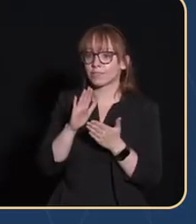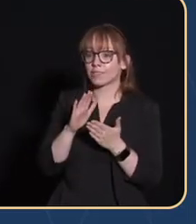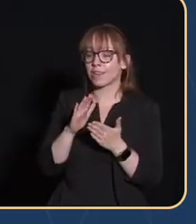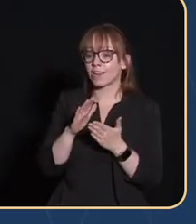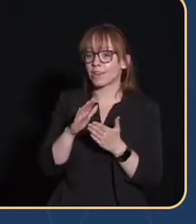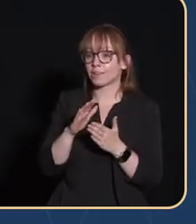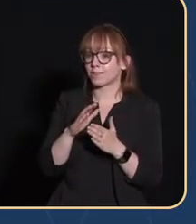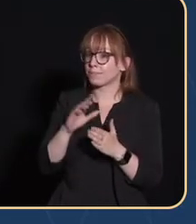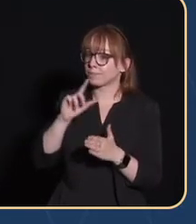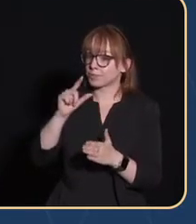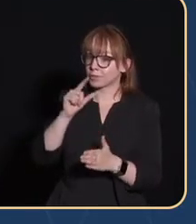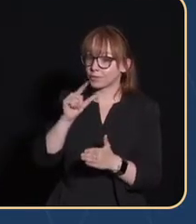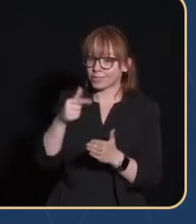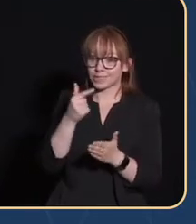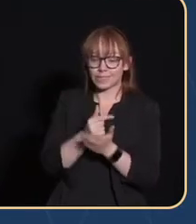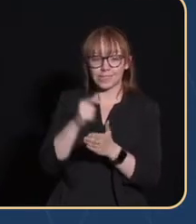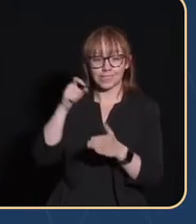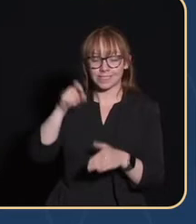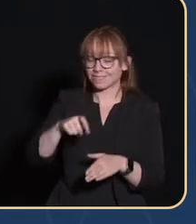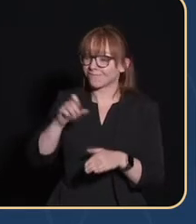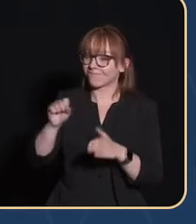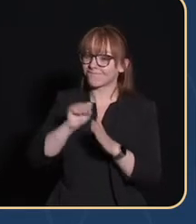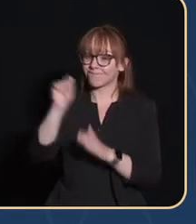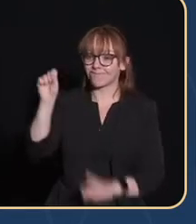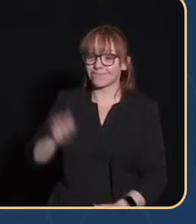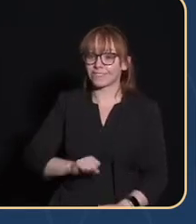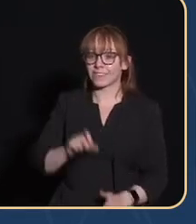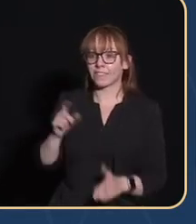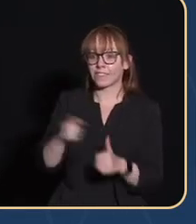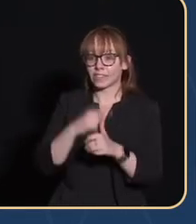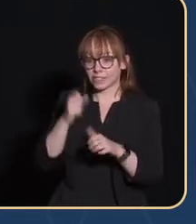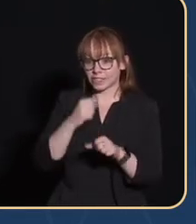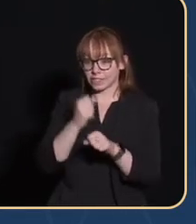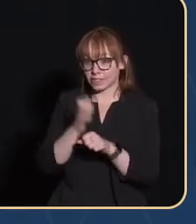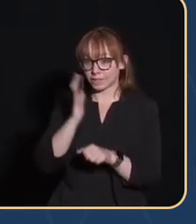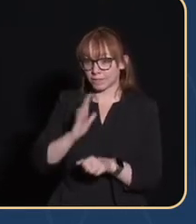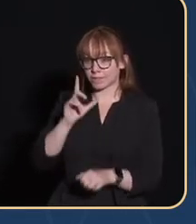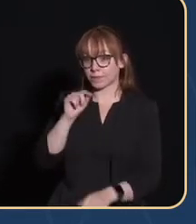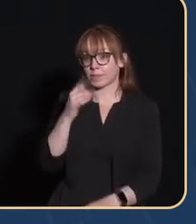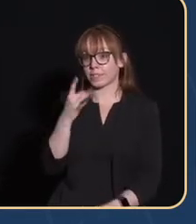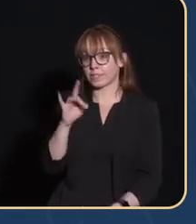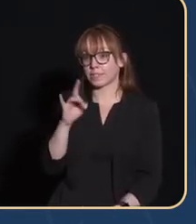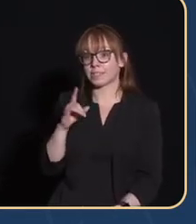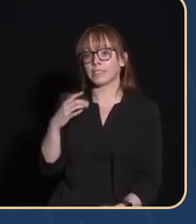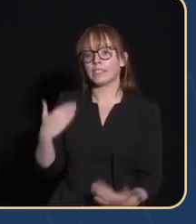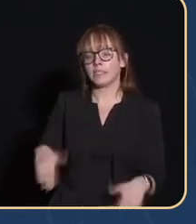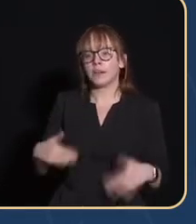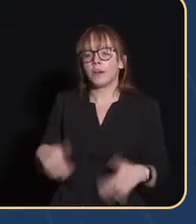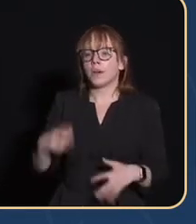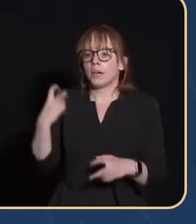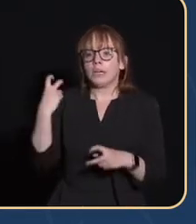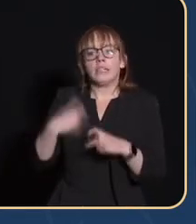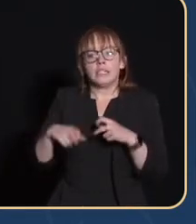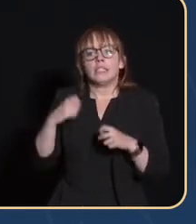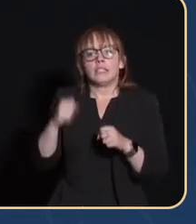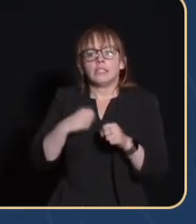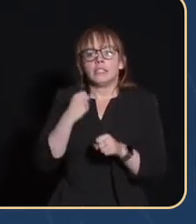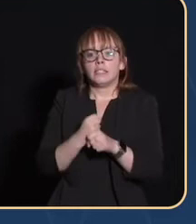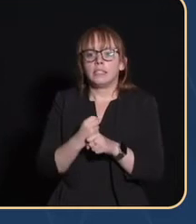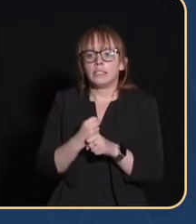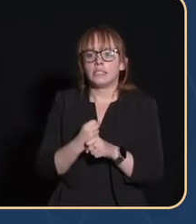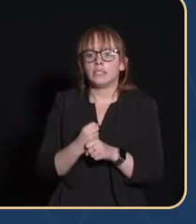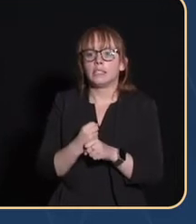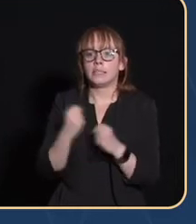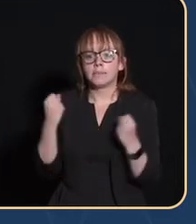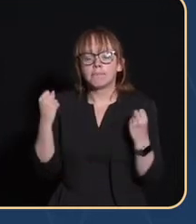graduate this semester. My first year at St. Paul College was back in 2018. This was a rough year for me. There were many